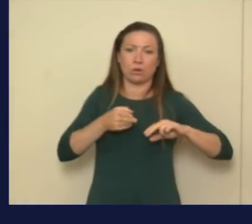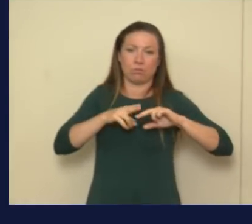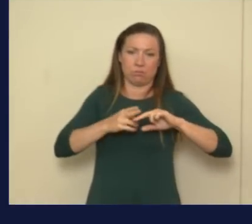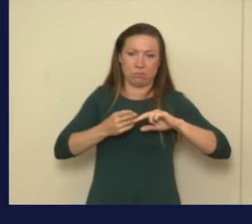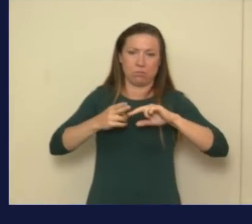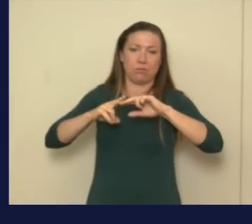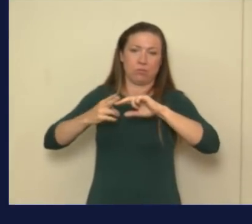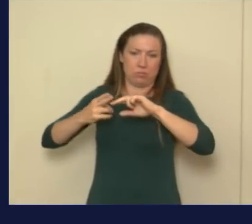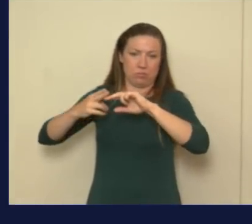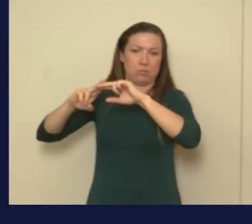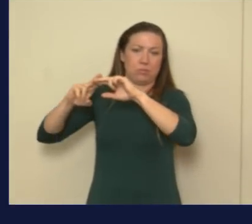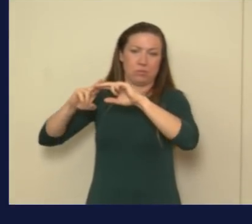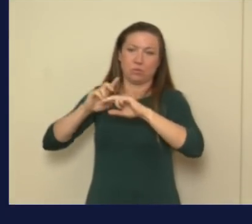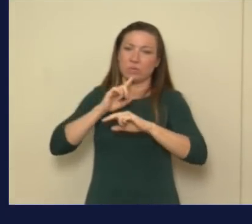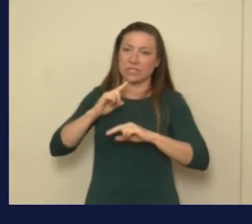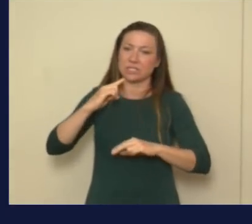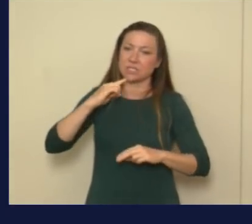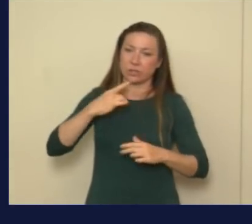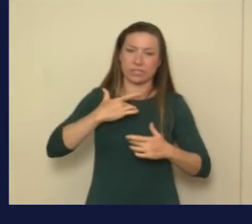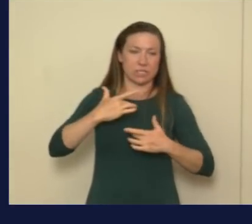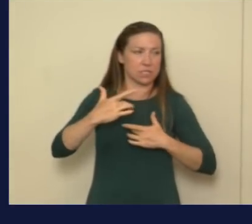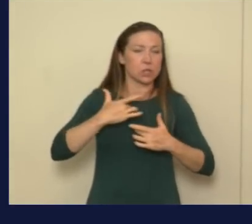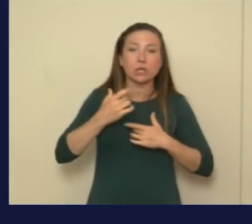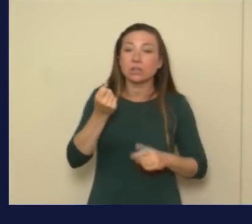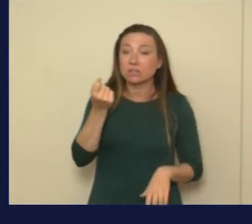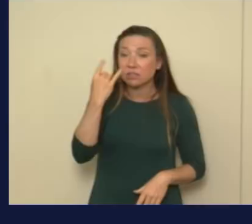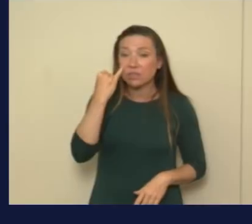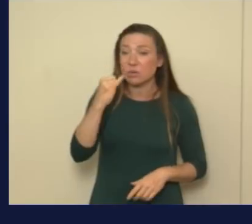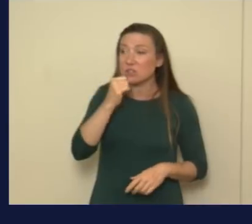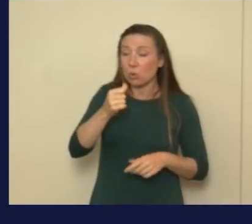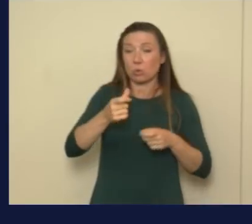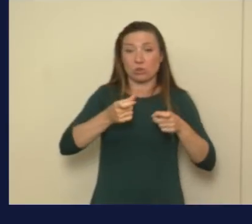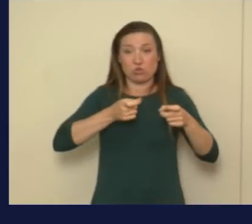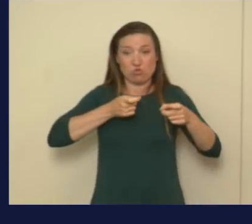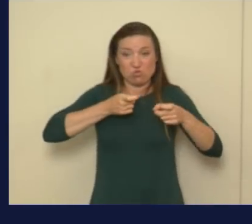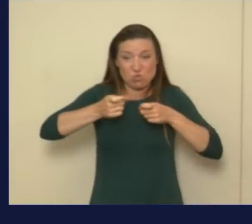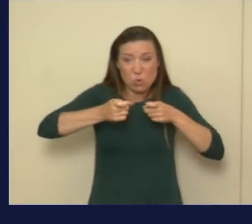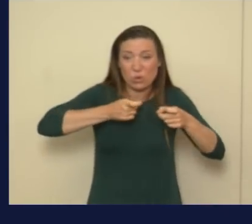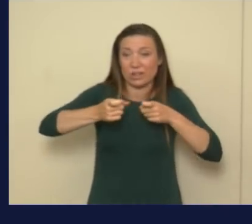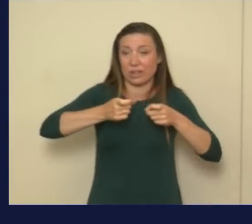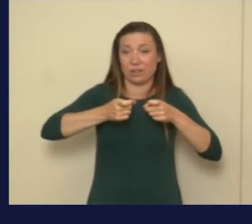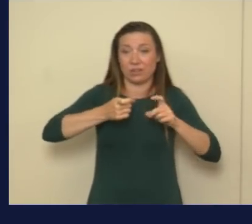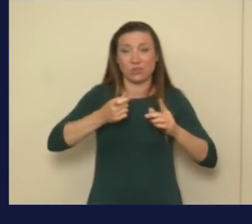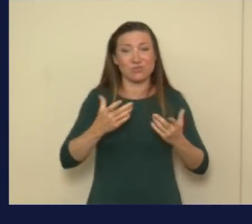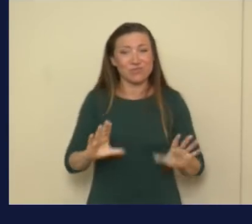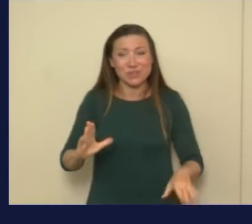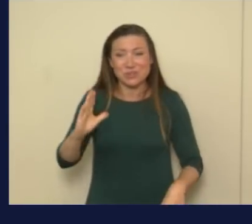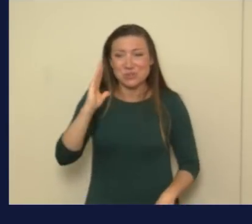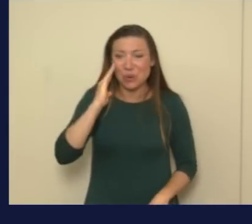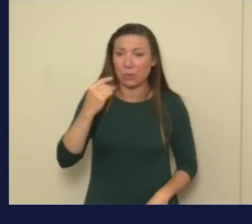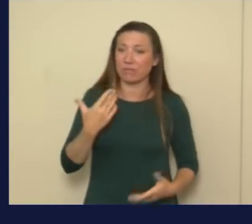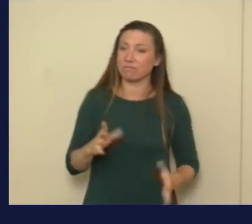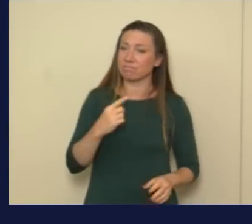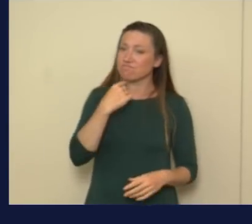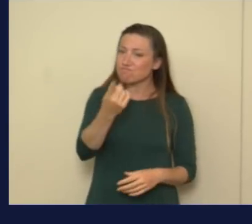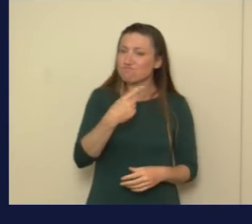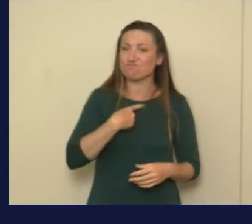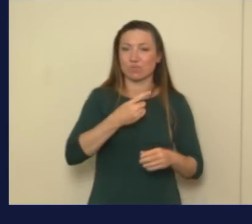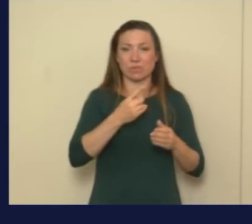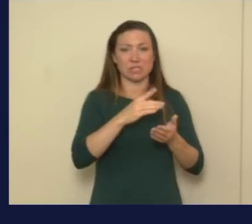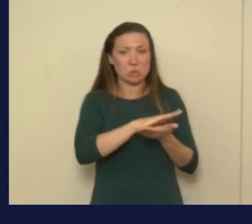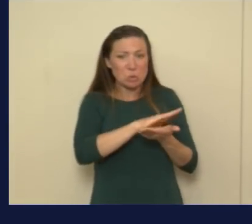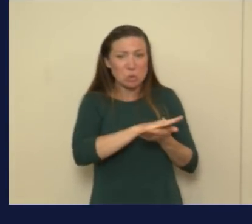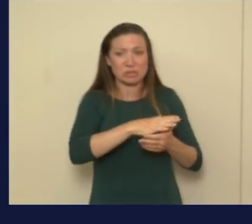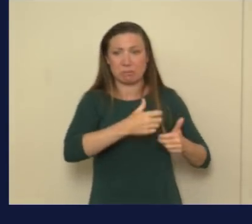back under control, you heard me about the openings and about kids, but worse than that, we put our healthcare